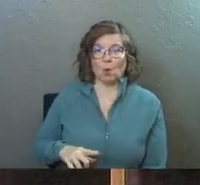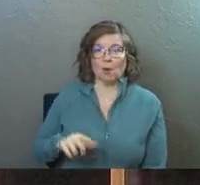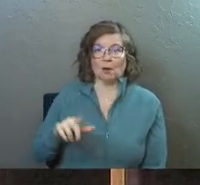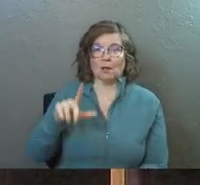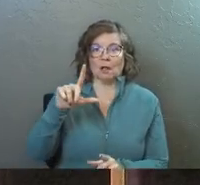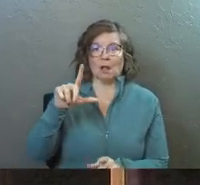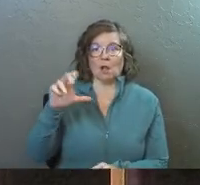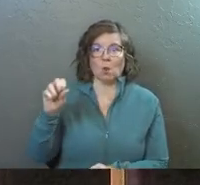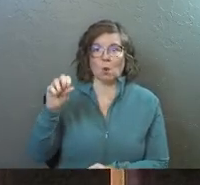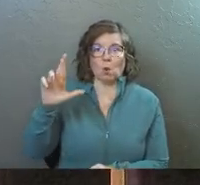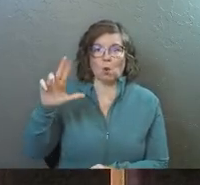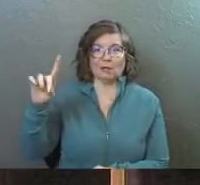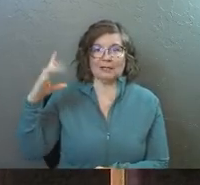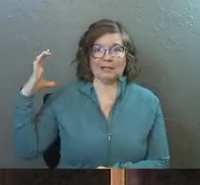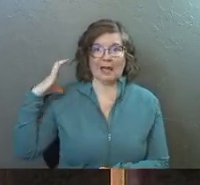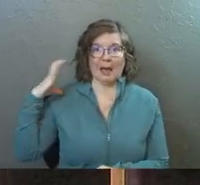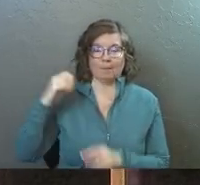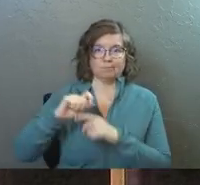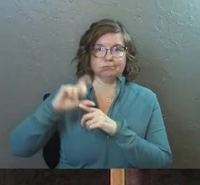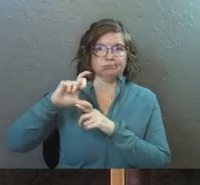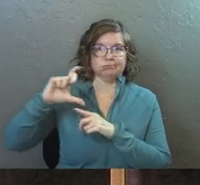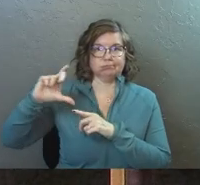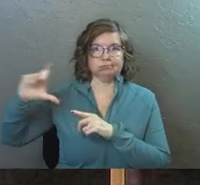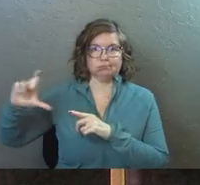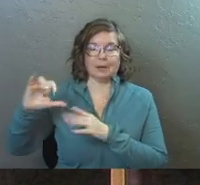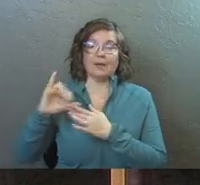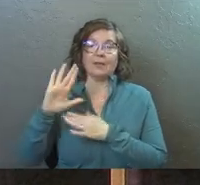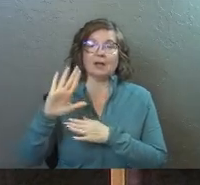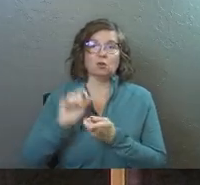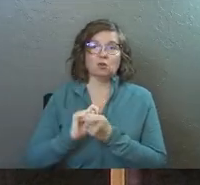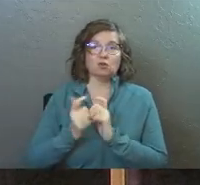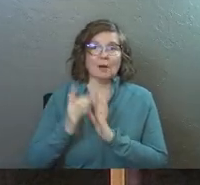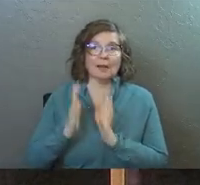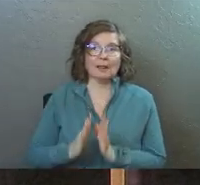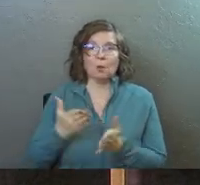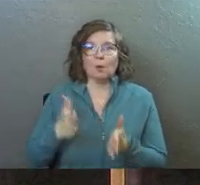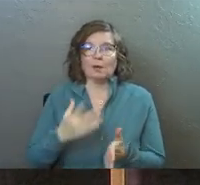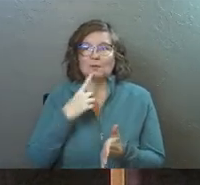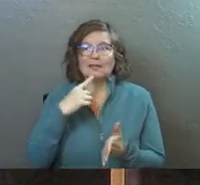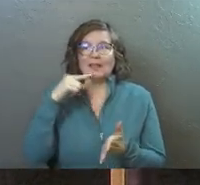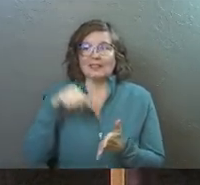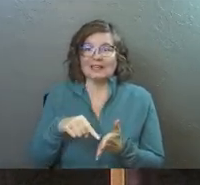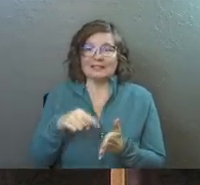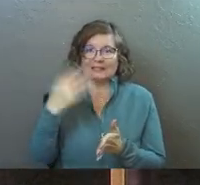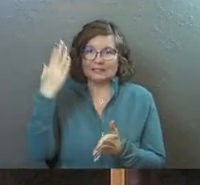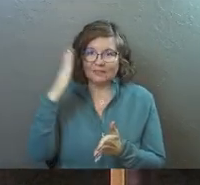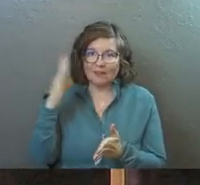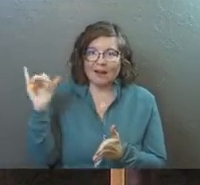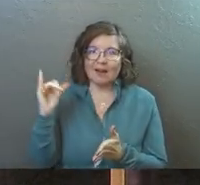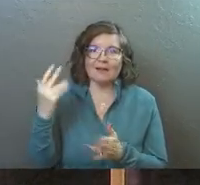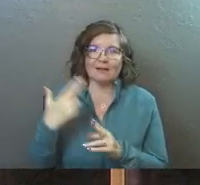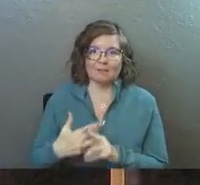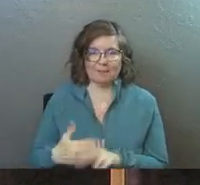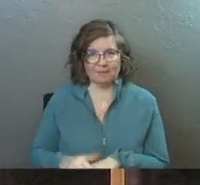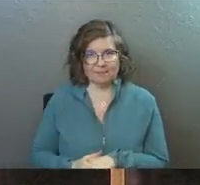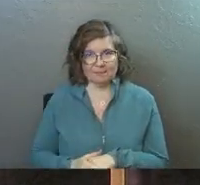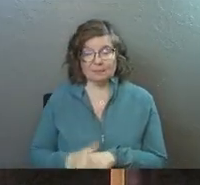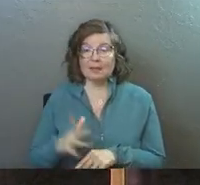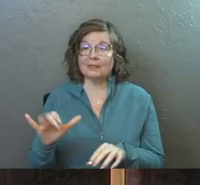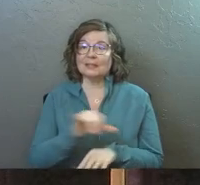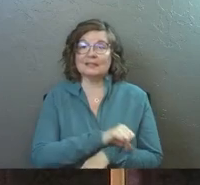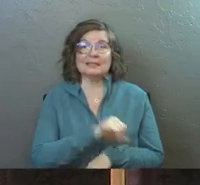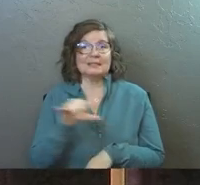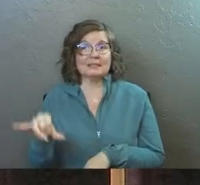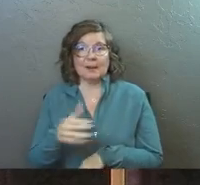all caps, capital L-O-R-D. And that's just your translator's way to say, this is the divine name. And they